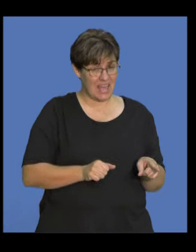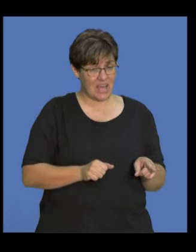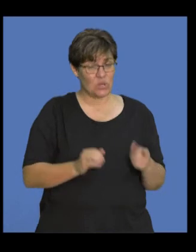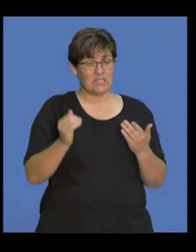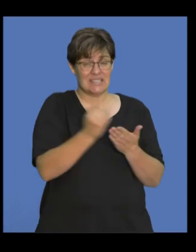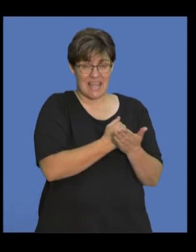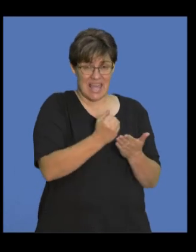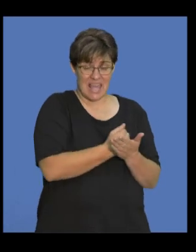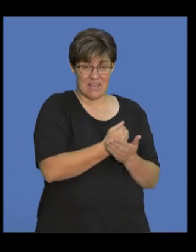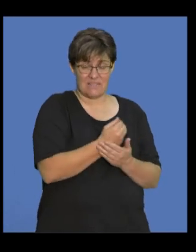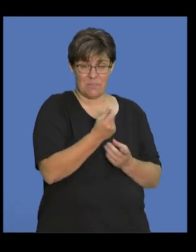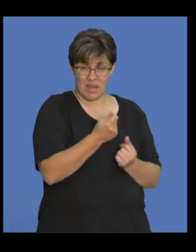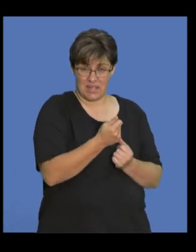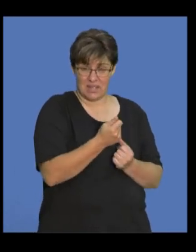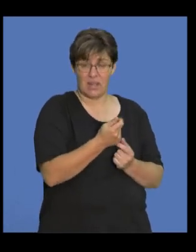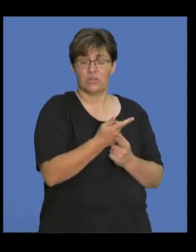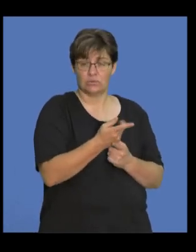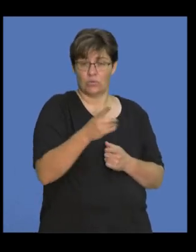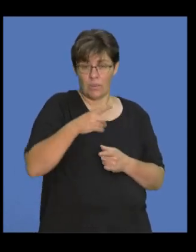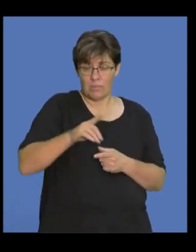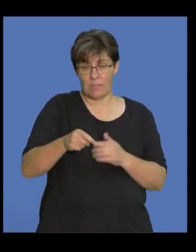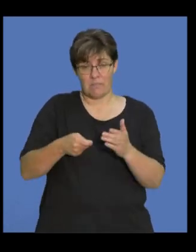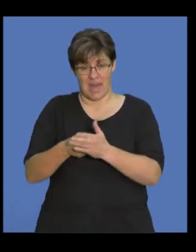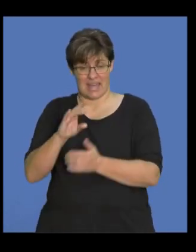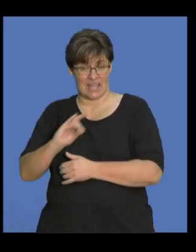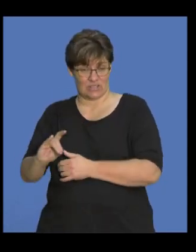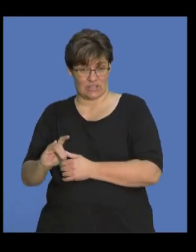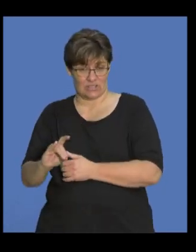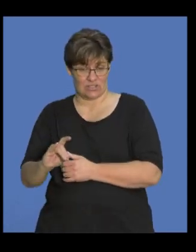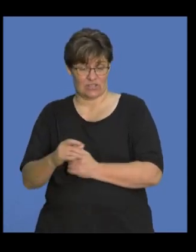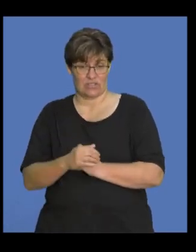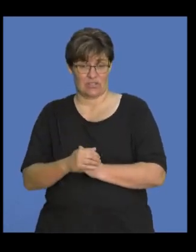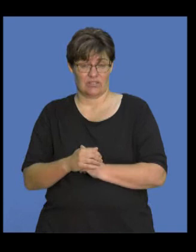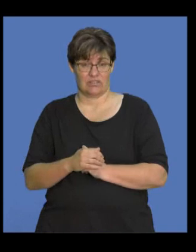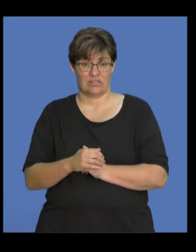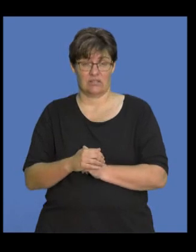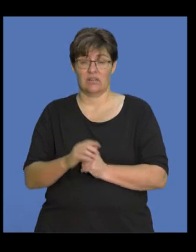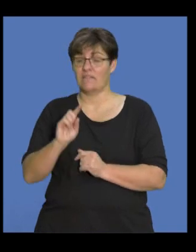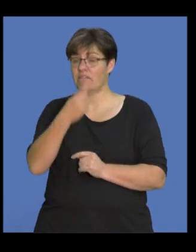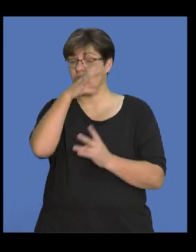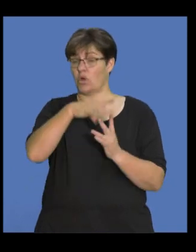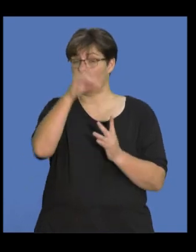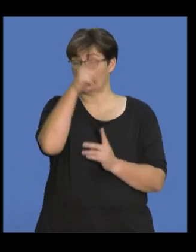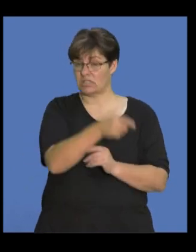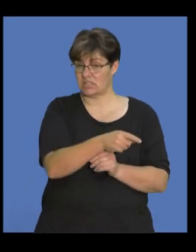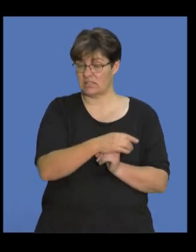save up money to be able to buy this thing for cash? One, the first option that